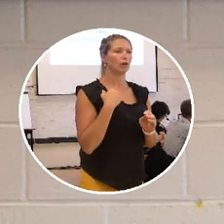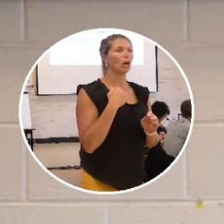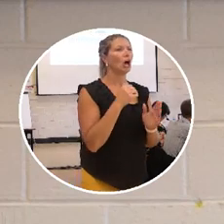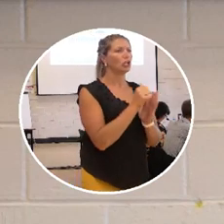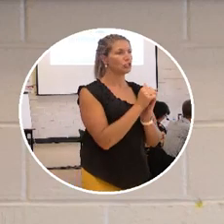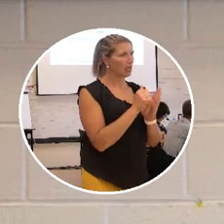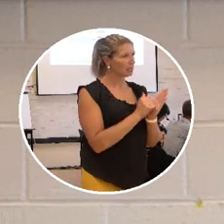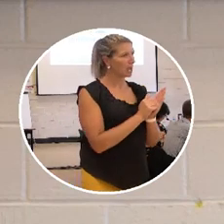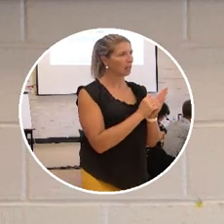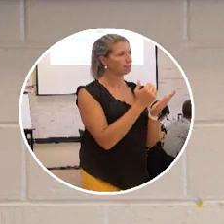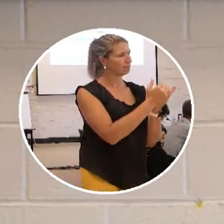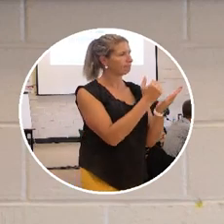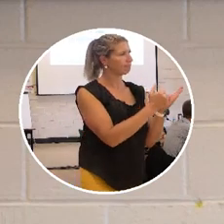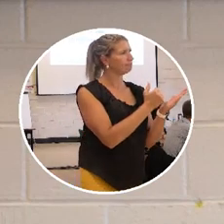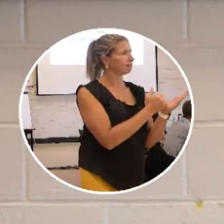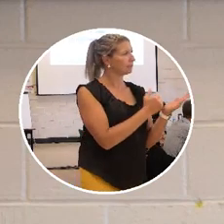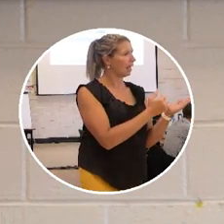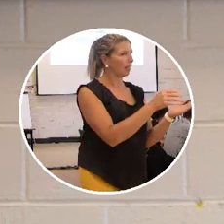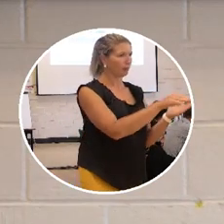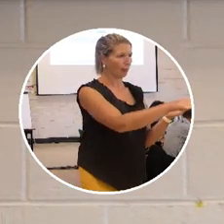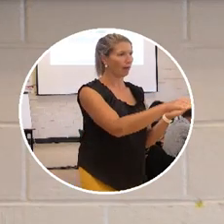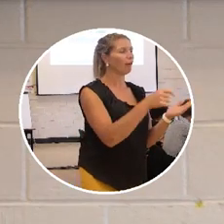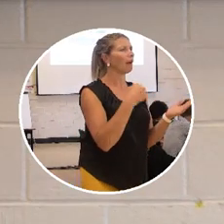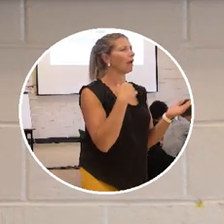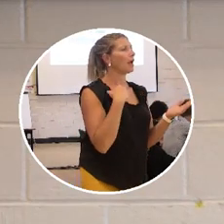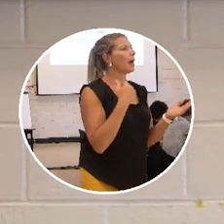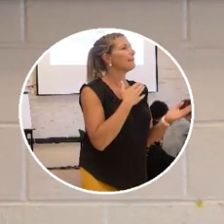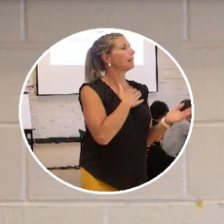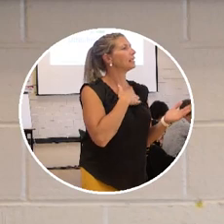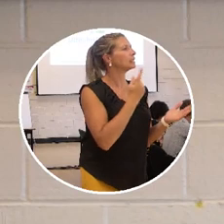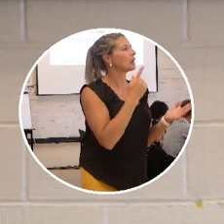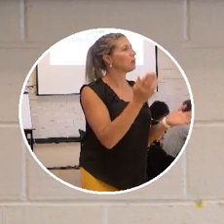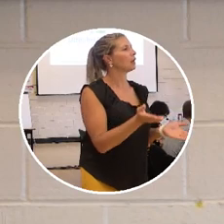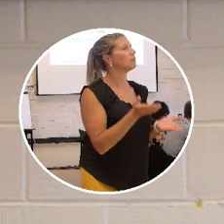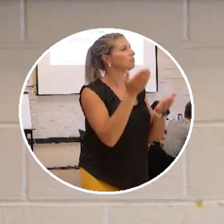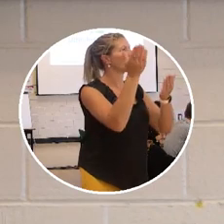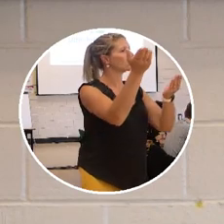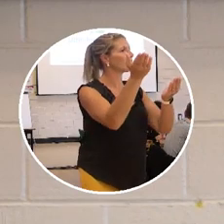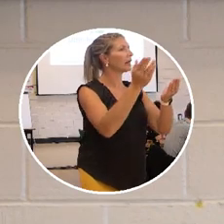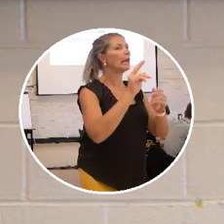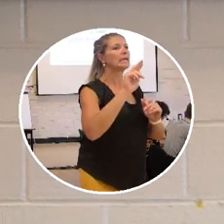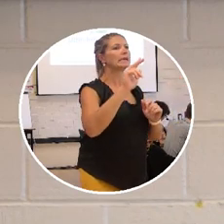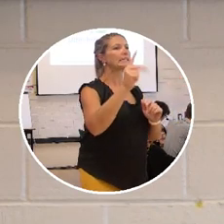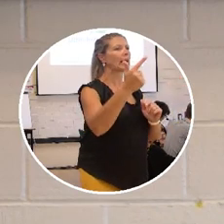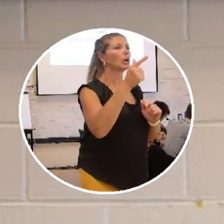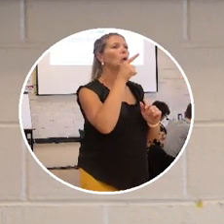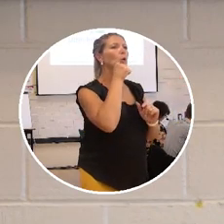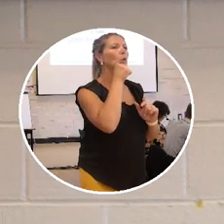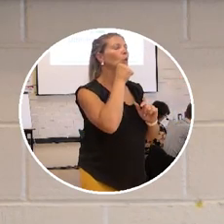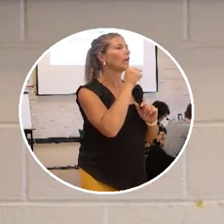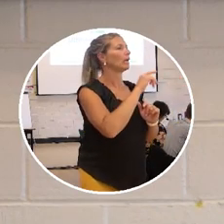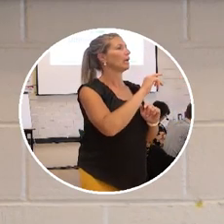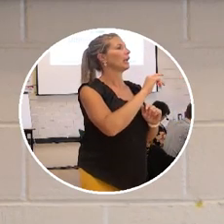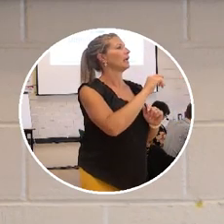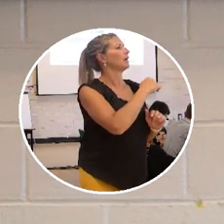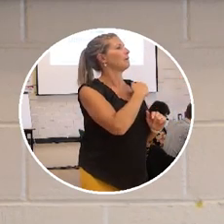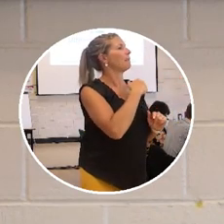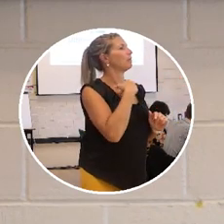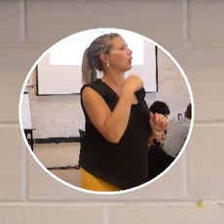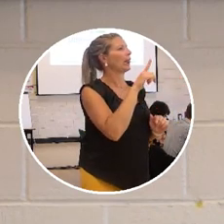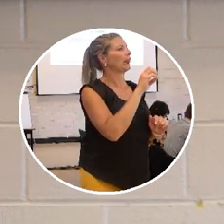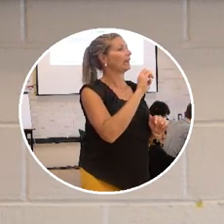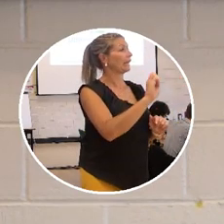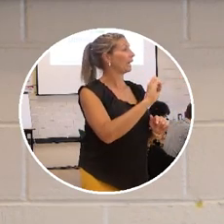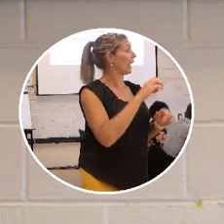I entertain a motion moved by Tom, Trustee Kendall, seconded by Trustee Lee, to accept the agenda